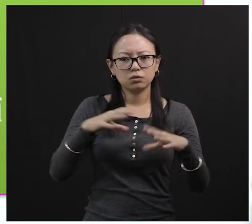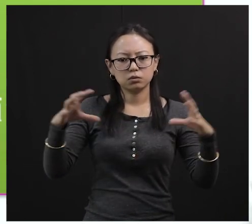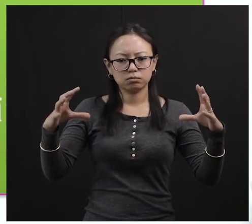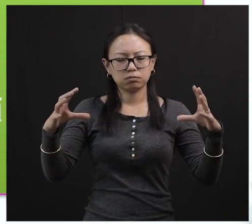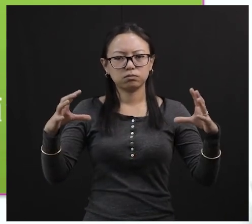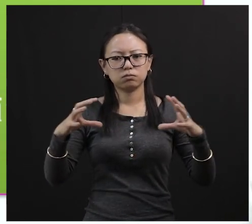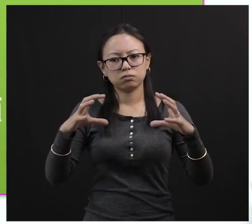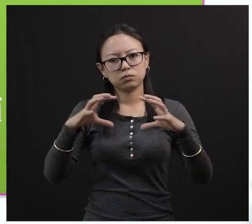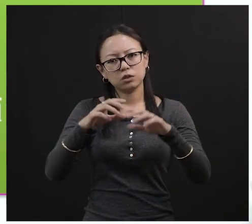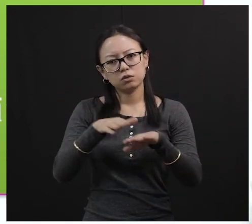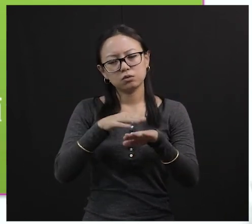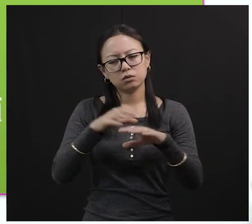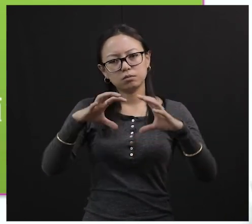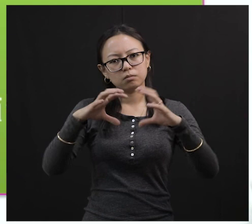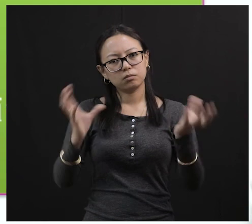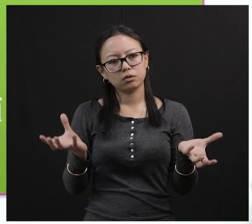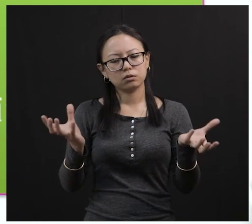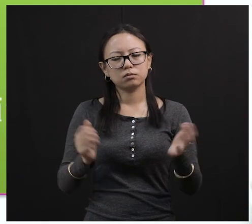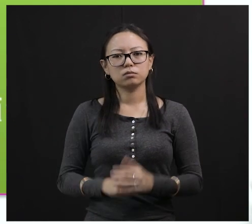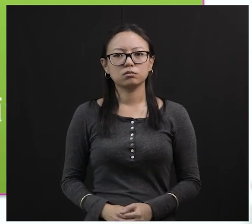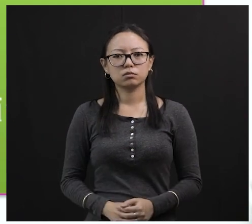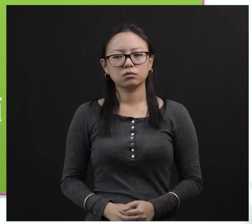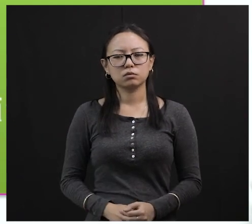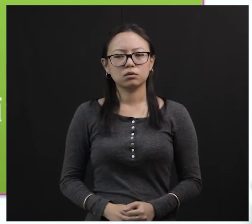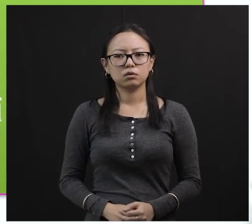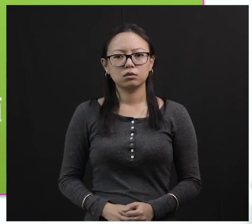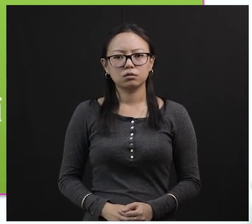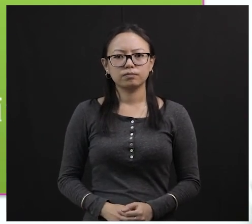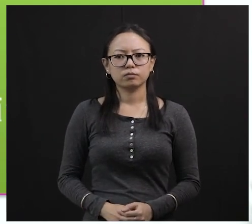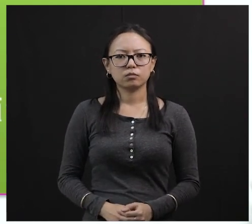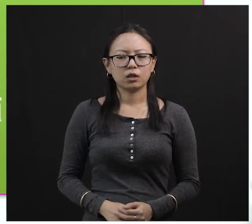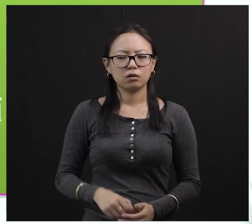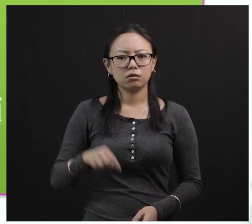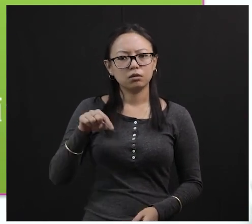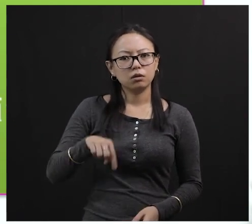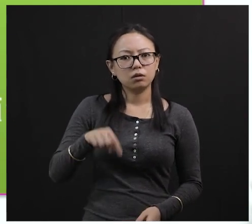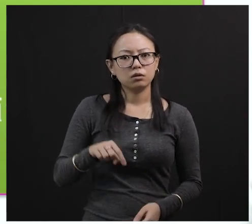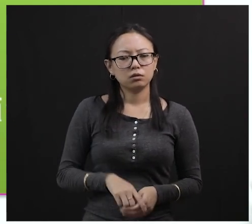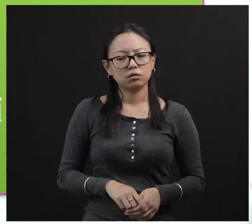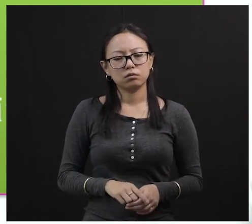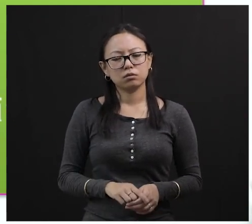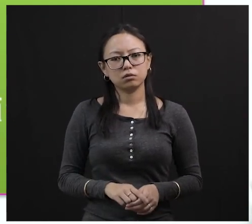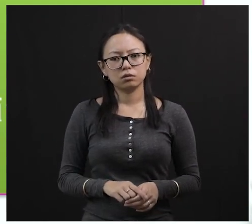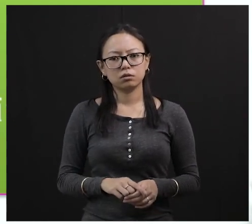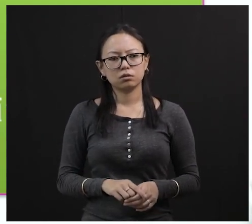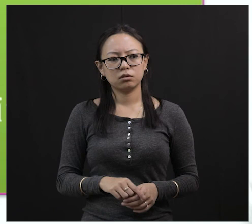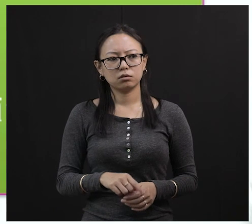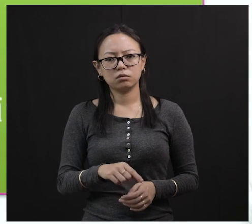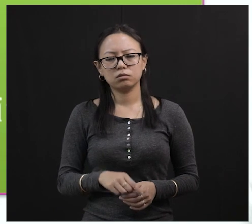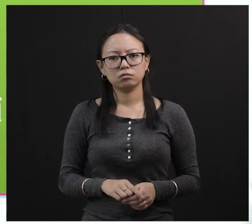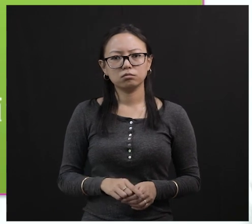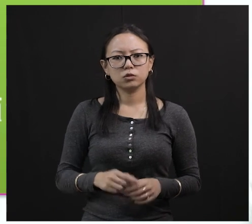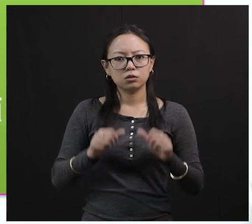pieces. Okay, so this is all about the soil that you need to know for now. Okay, for now you have to know all